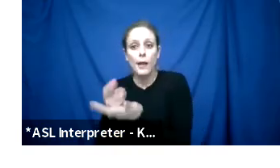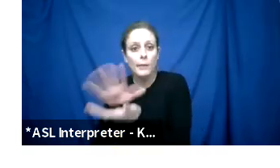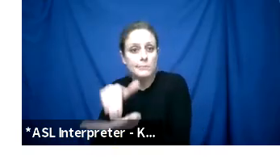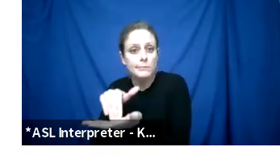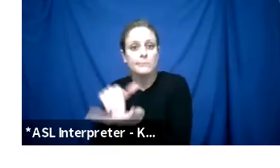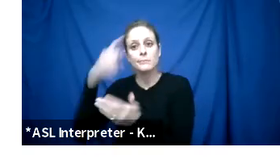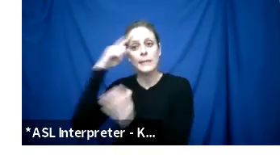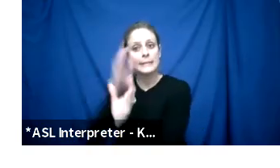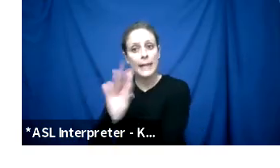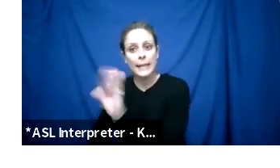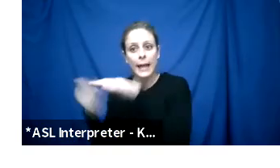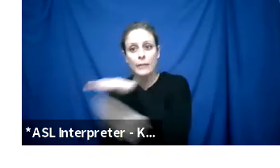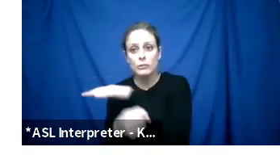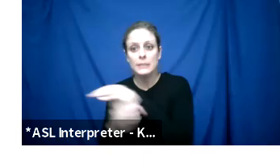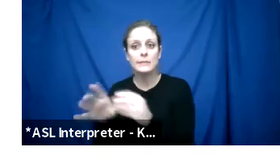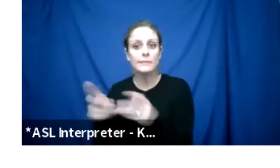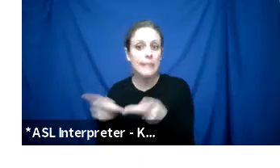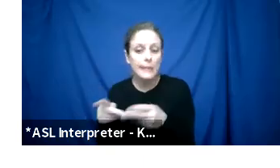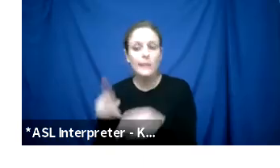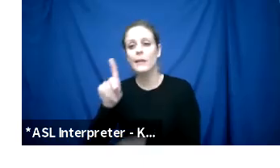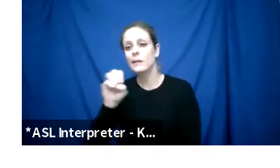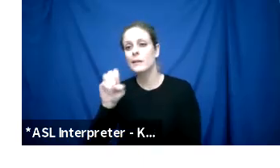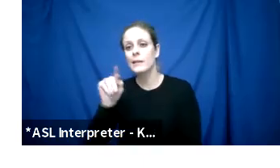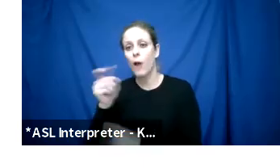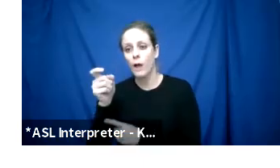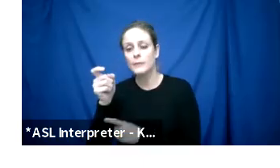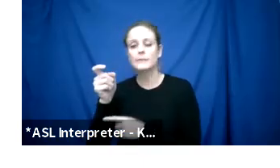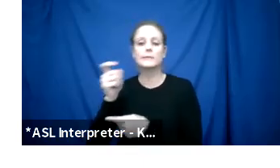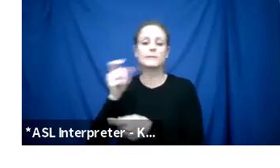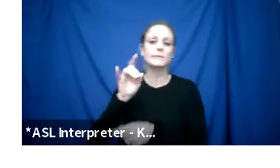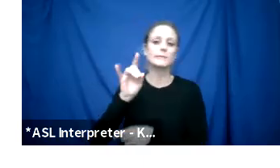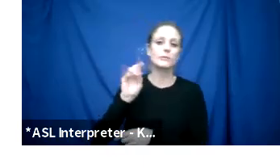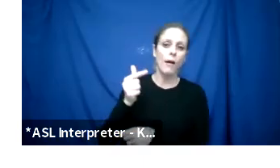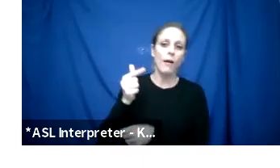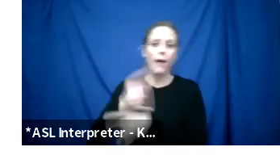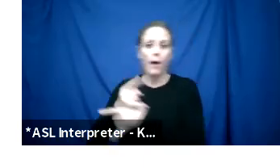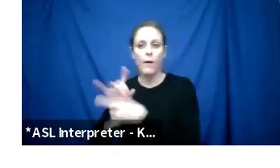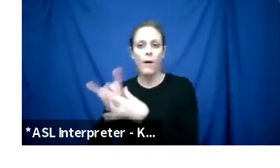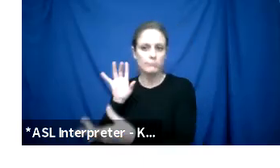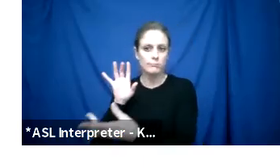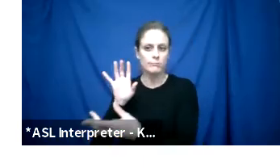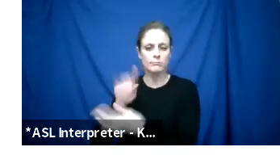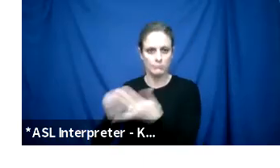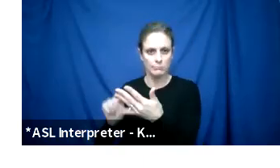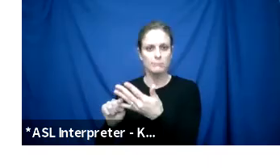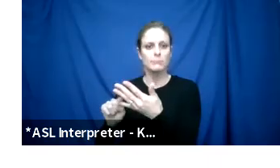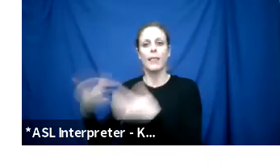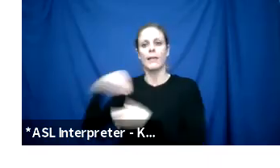psychiatric facilities, and detoxification facilities are covered by the standards in section